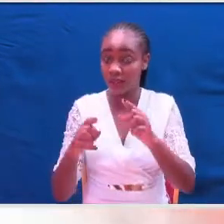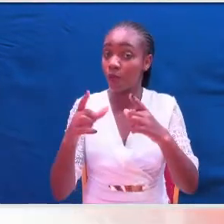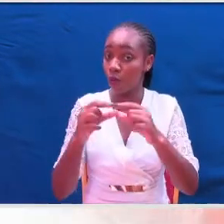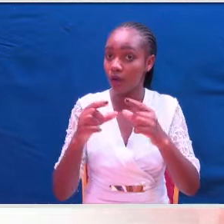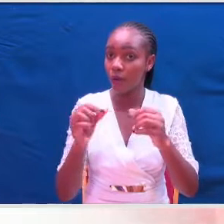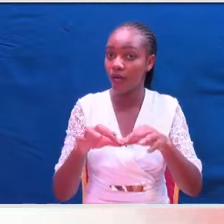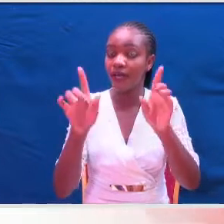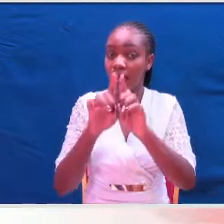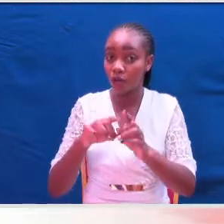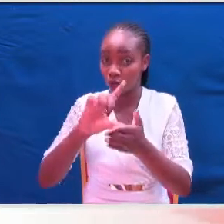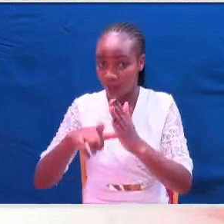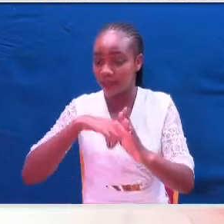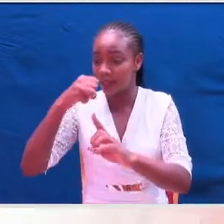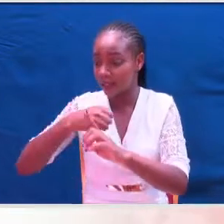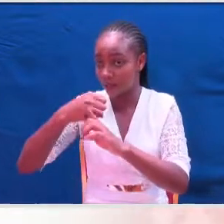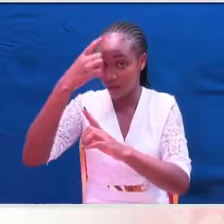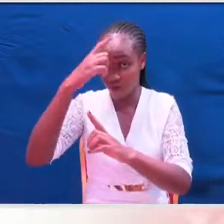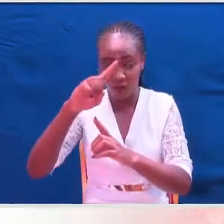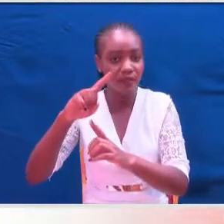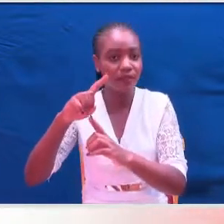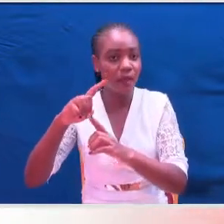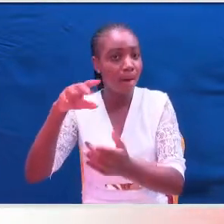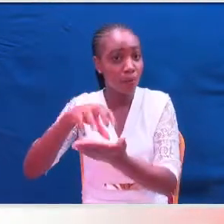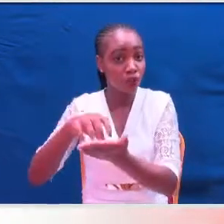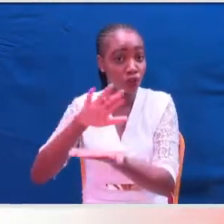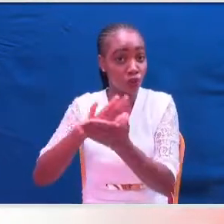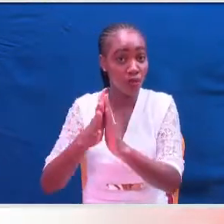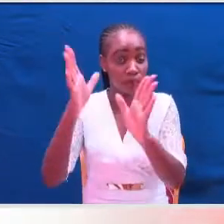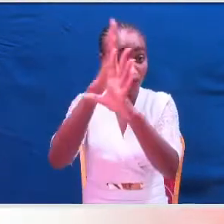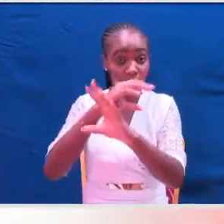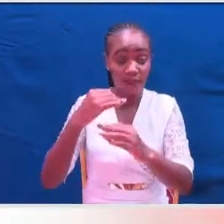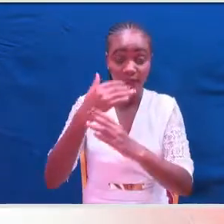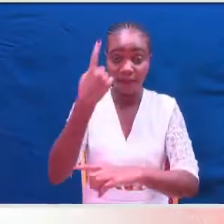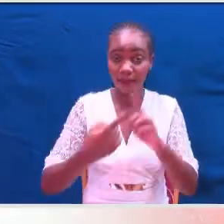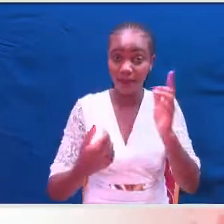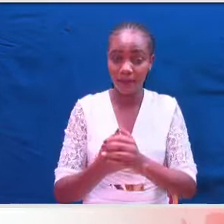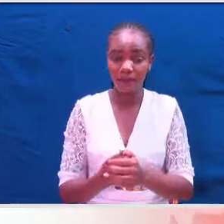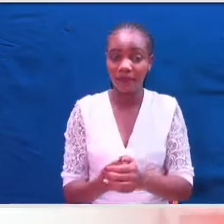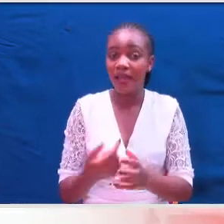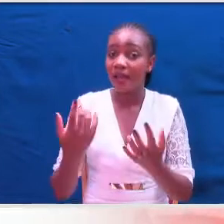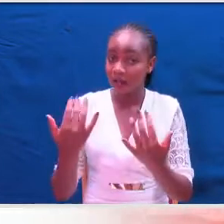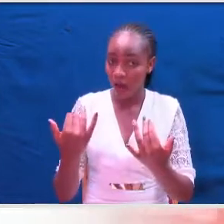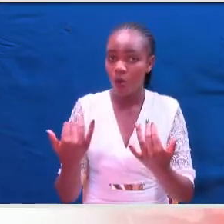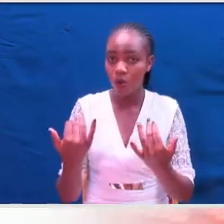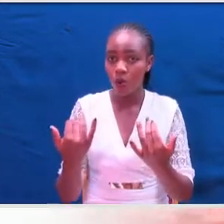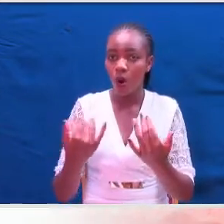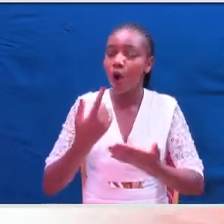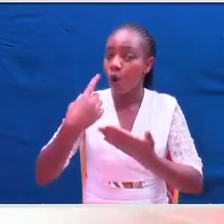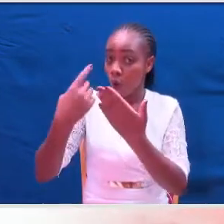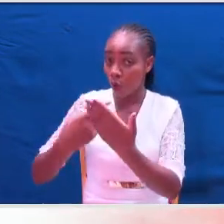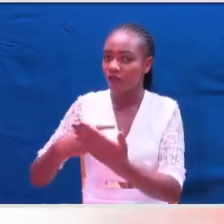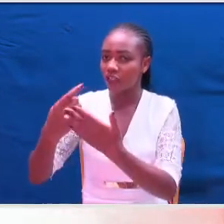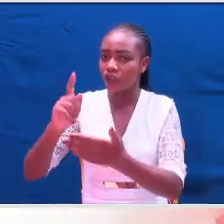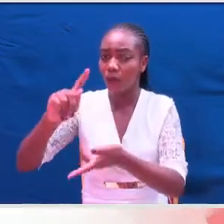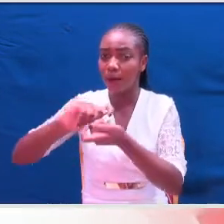further drummed up support for his bid to succeed President Uhuru Kenyatta. This time round, conversation